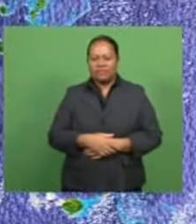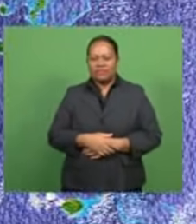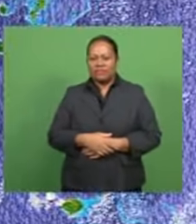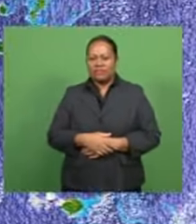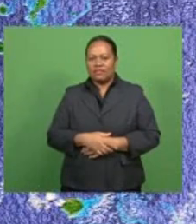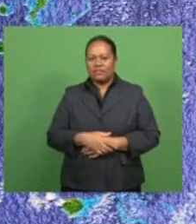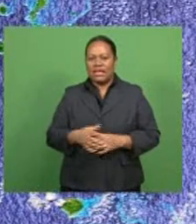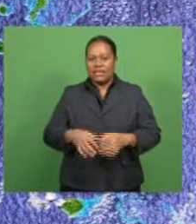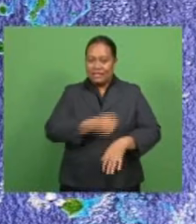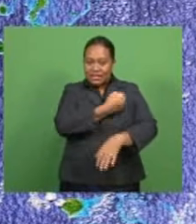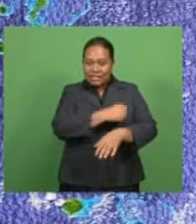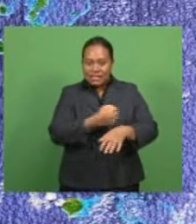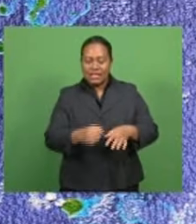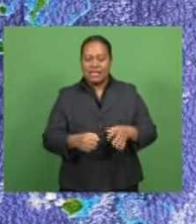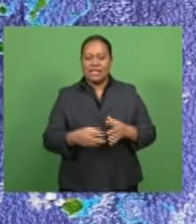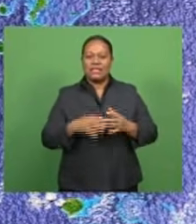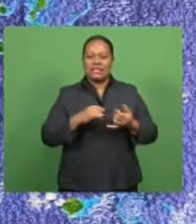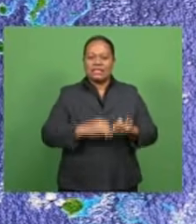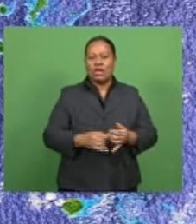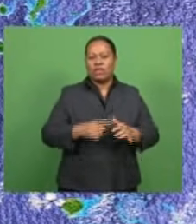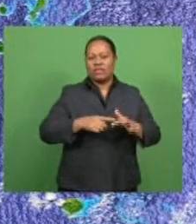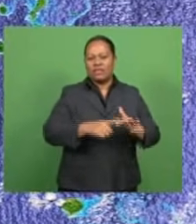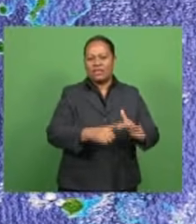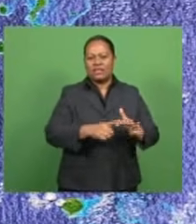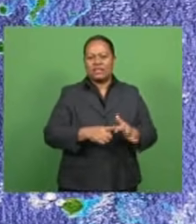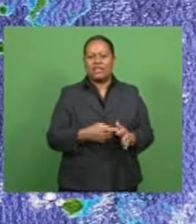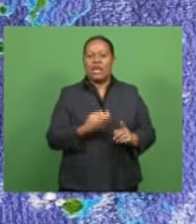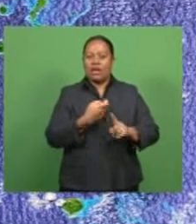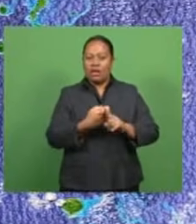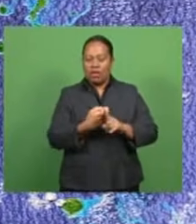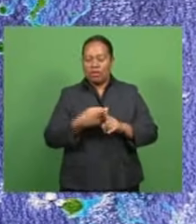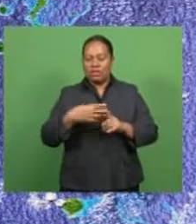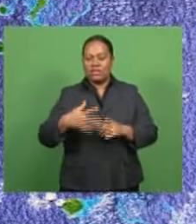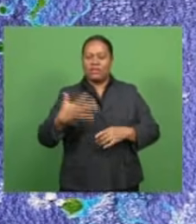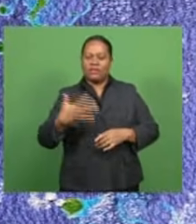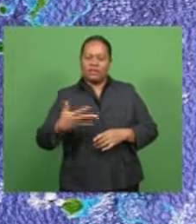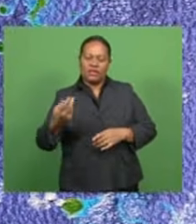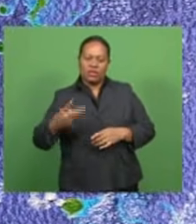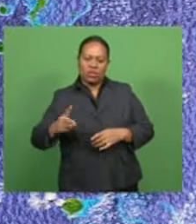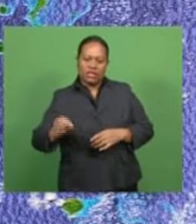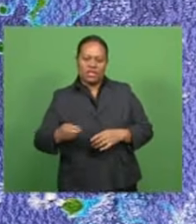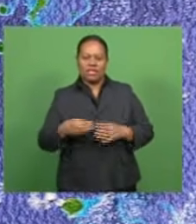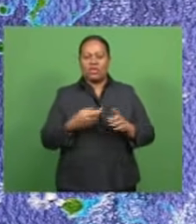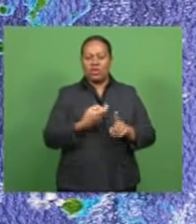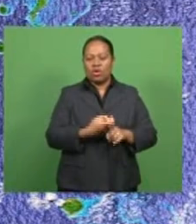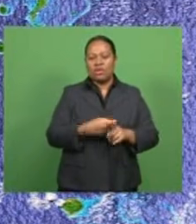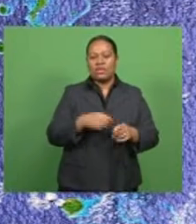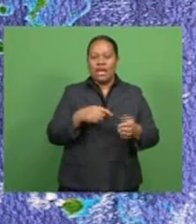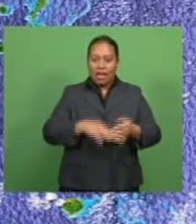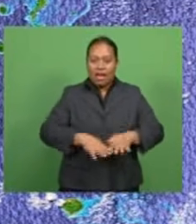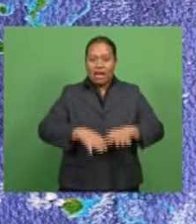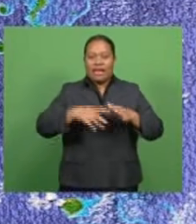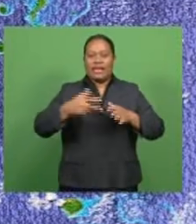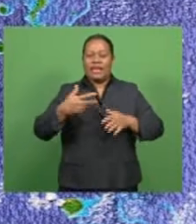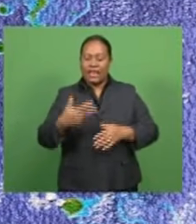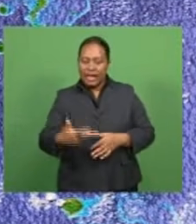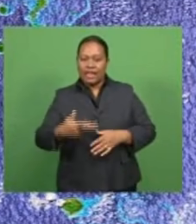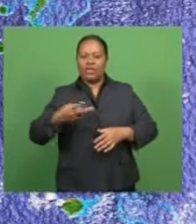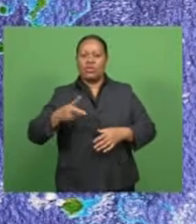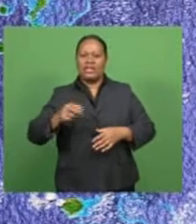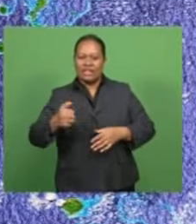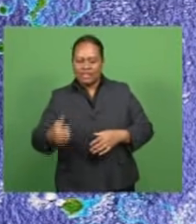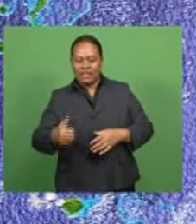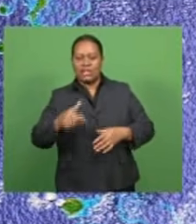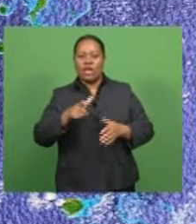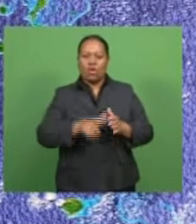At sea, east to southeast winds 10 to 15 knots, moderate seas. Turning to the tides, high tide at 8:26 p.m. with